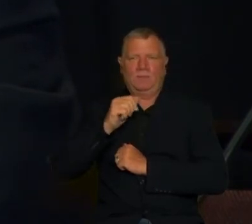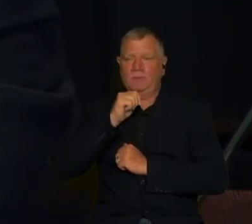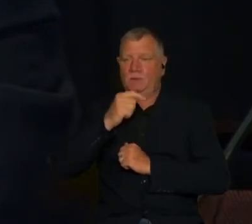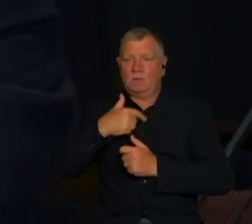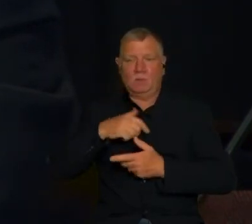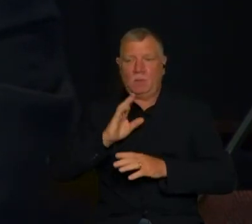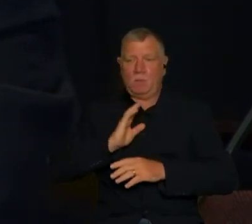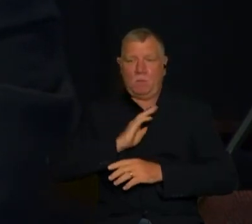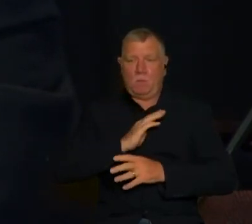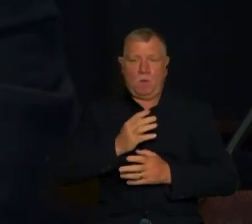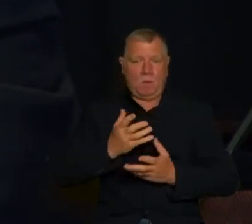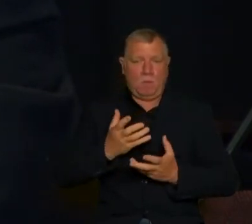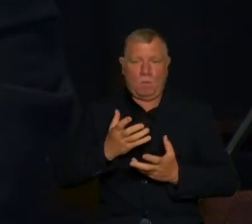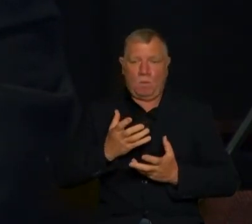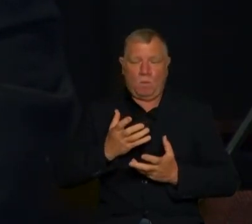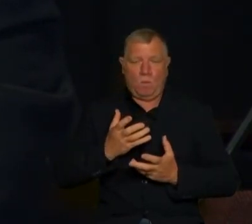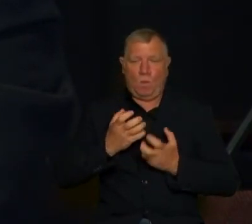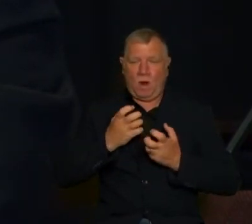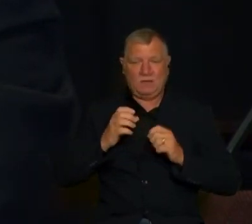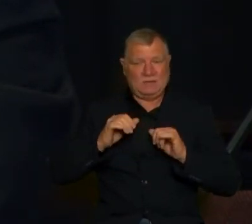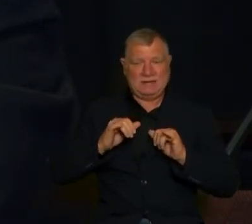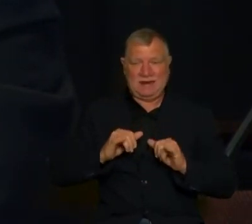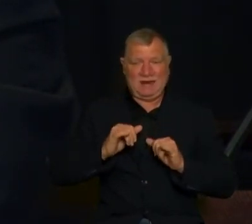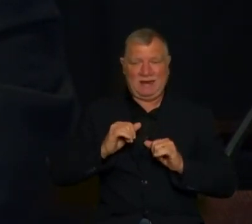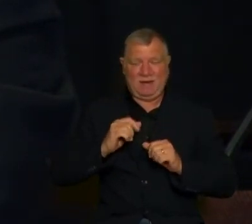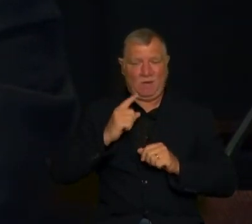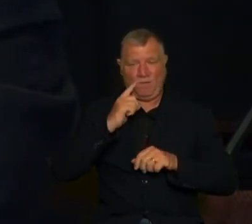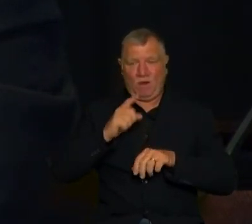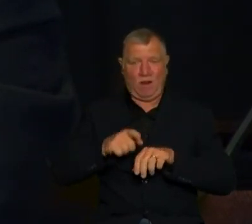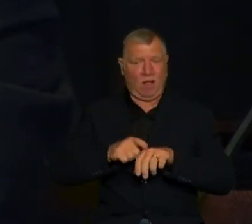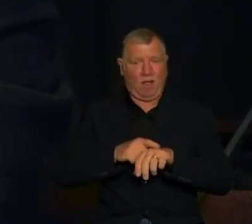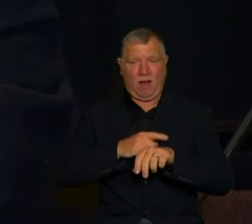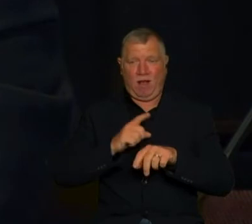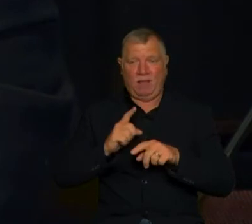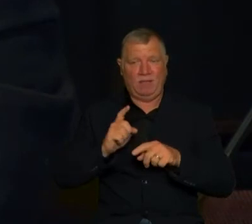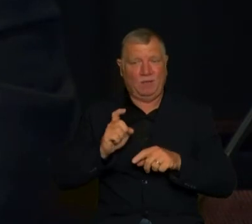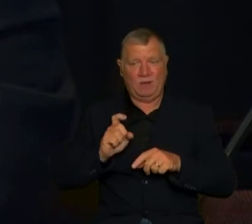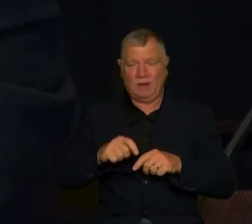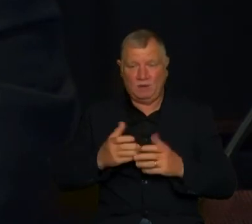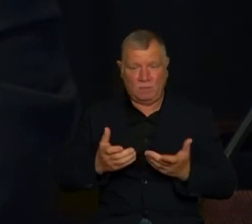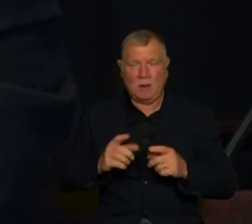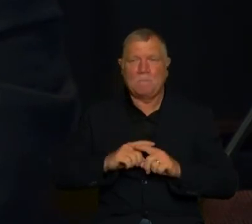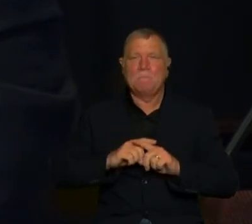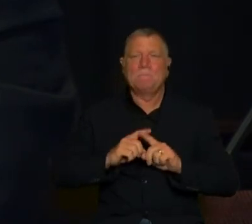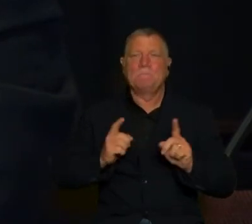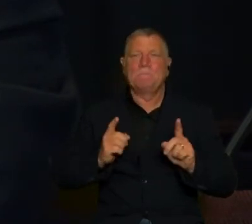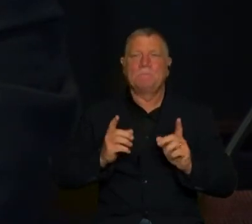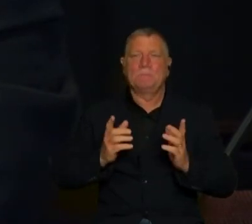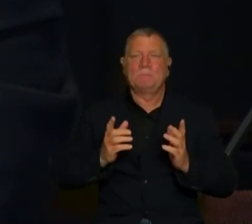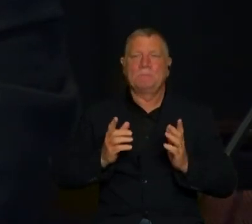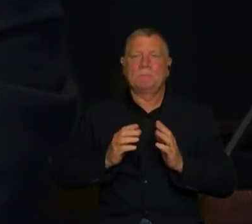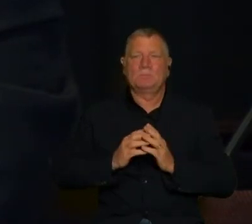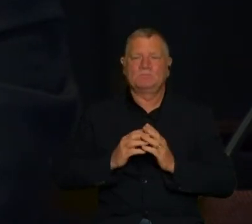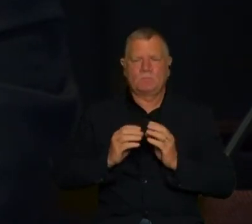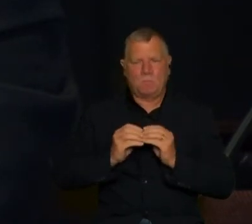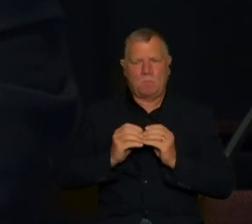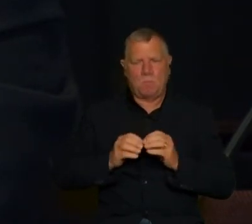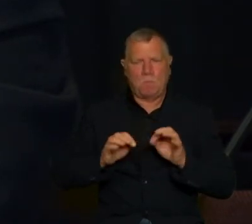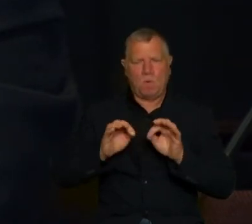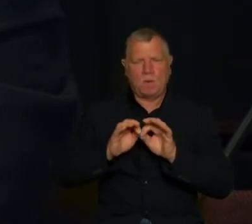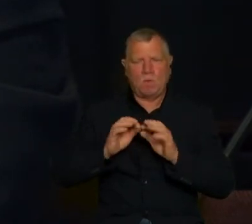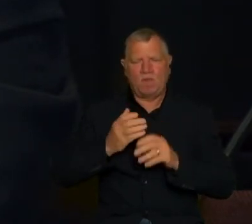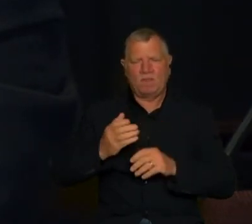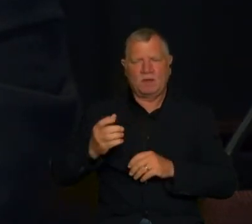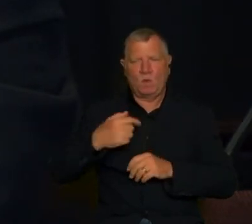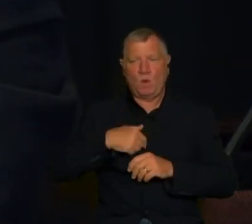us here as board members want to be here any longer than we need to be. But the most important thing